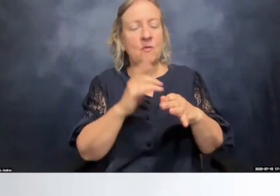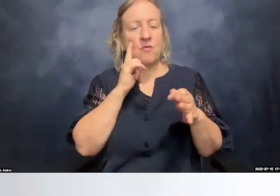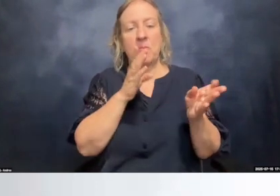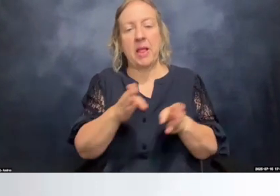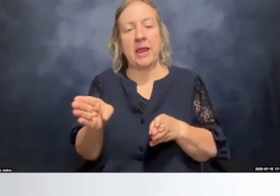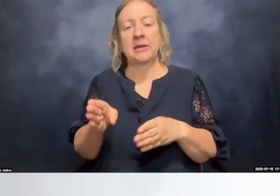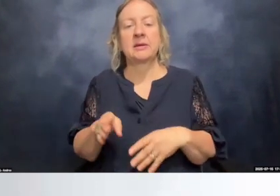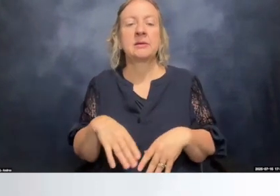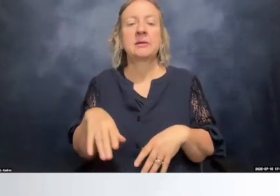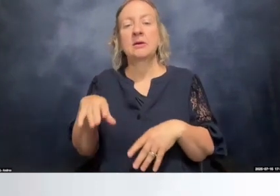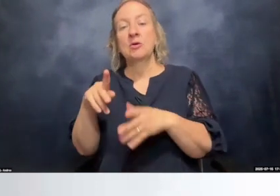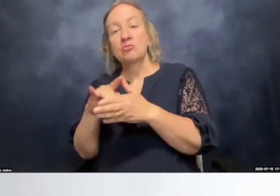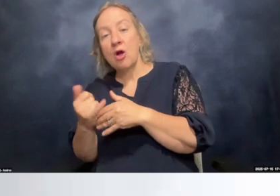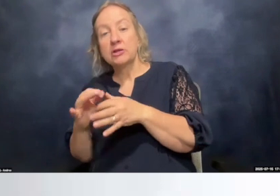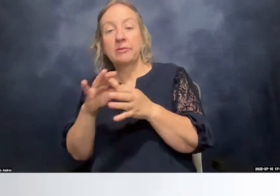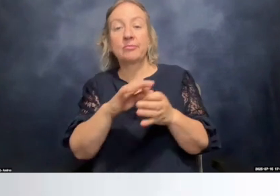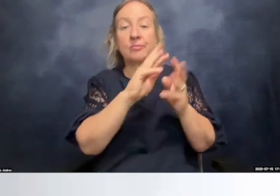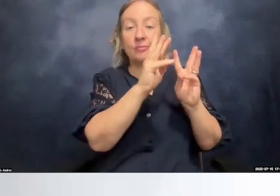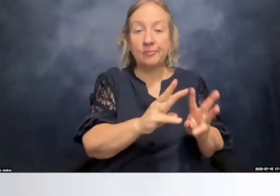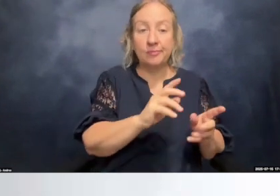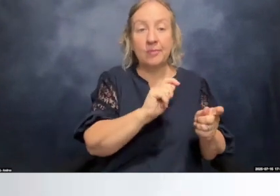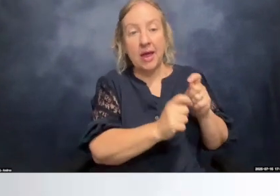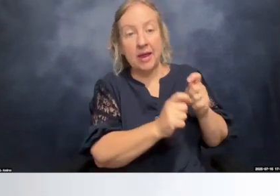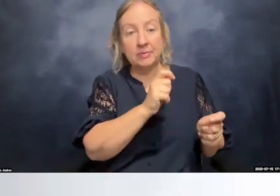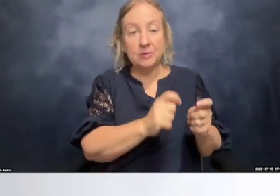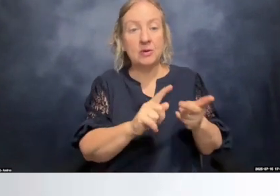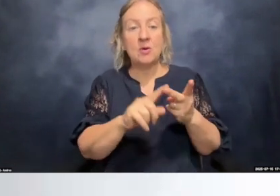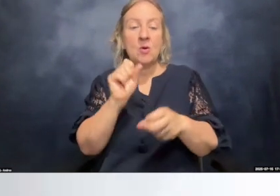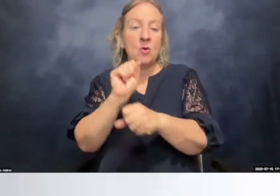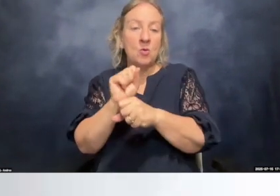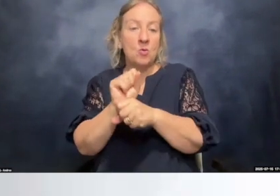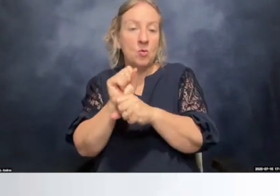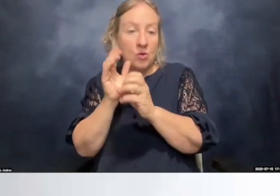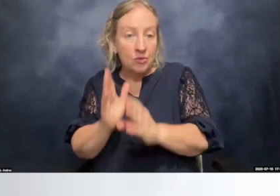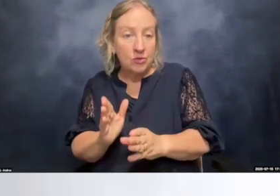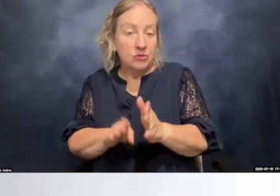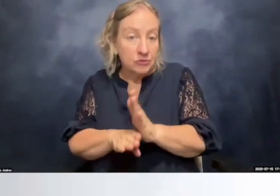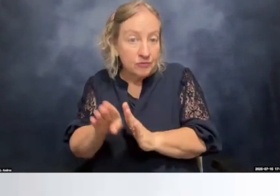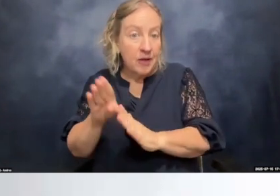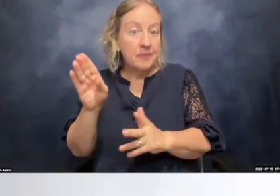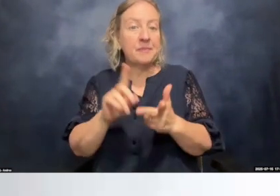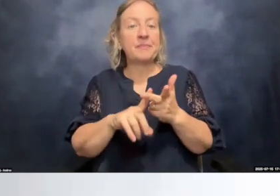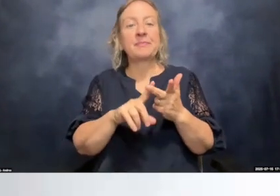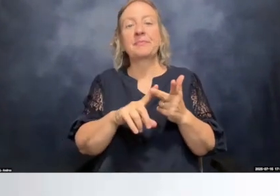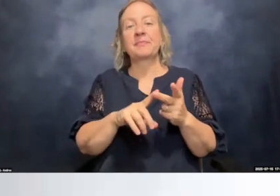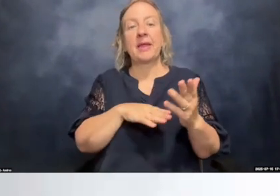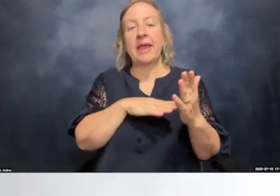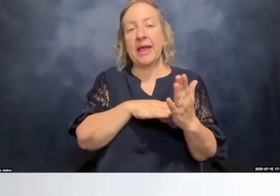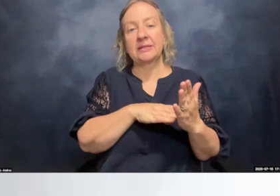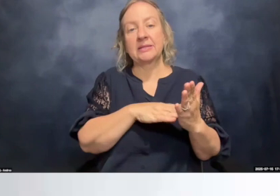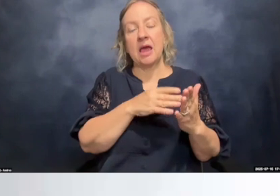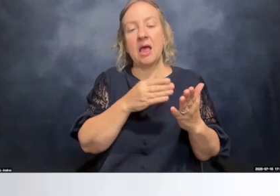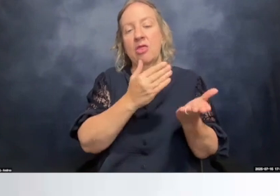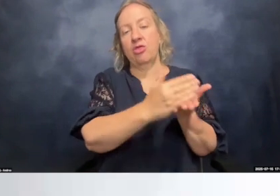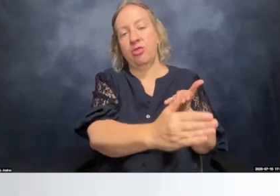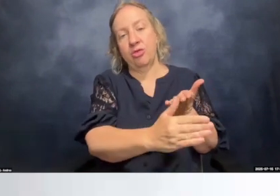climate adaptation, workforce development, and anti-displacement strategies. These connections help build greater trust